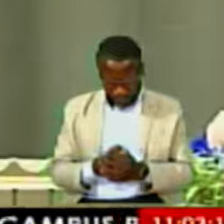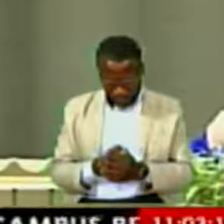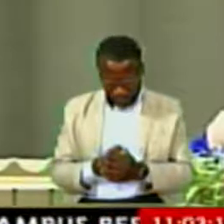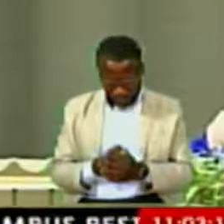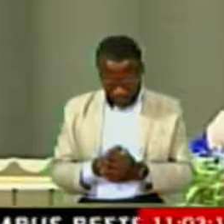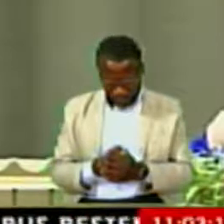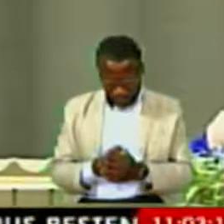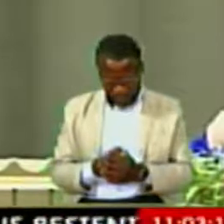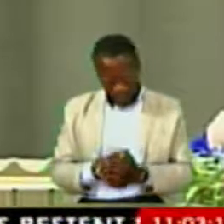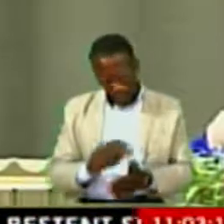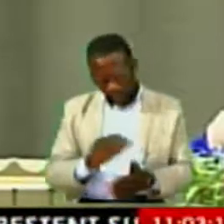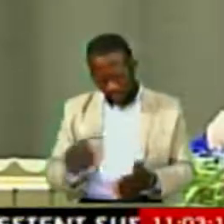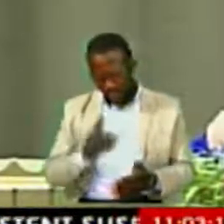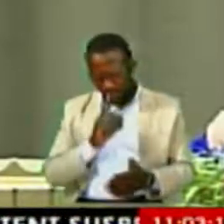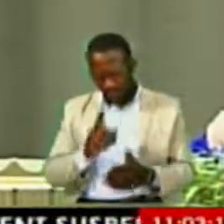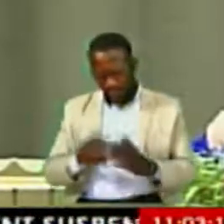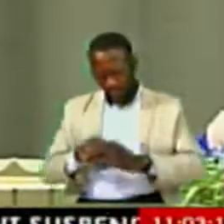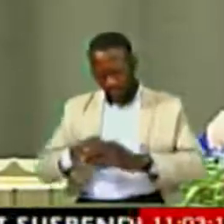God is calling you.